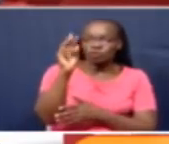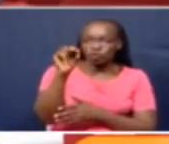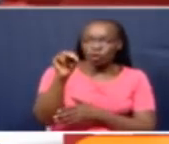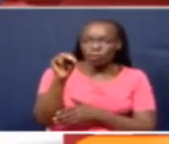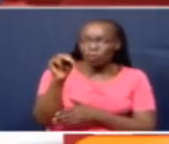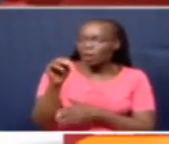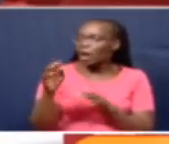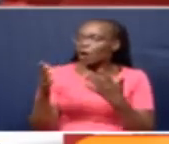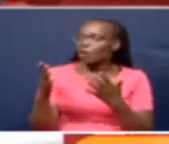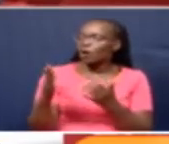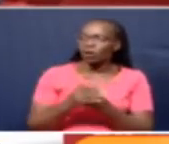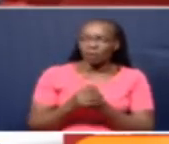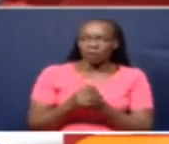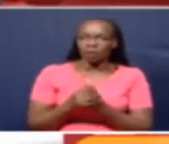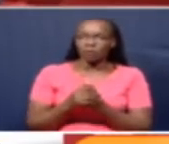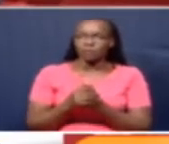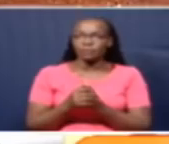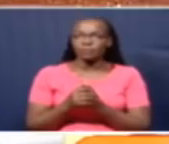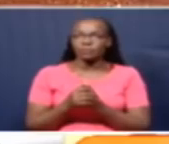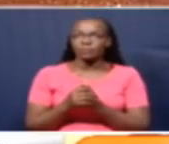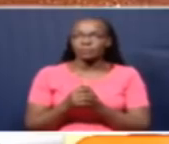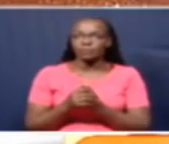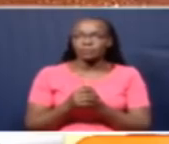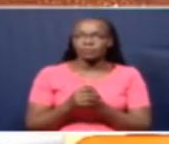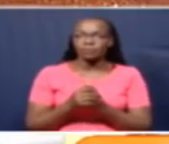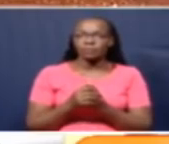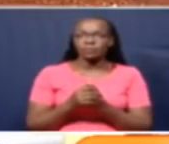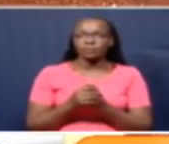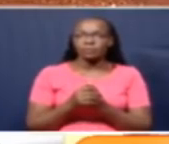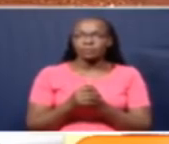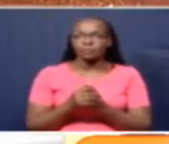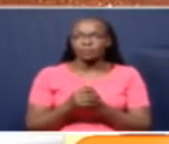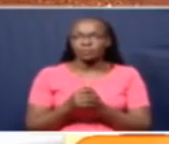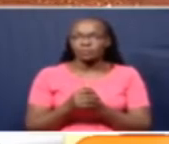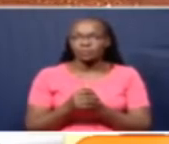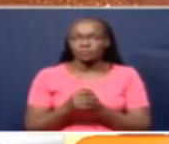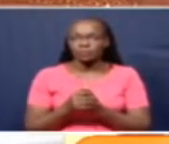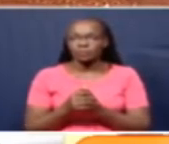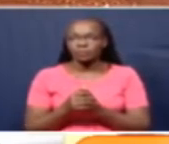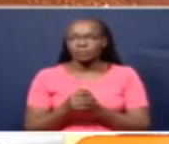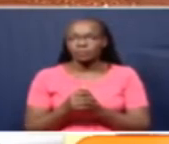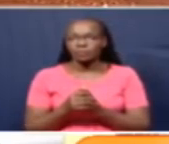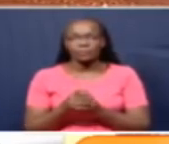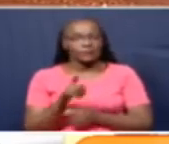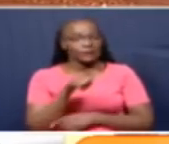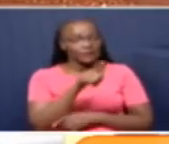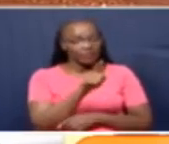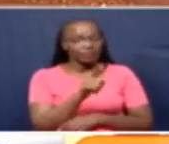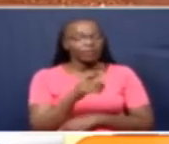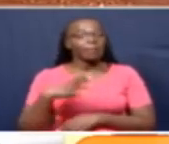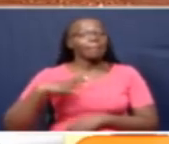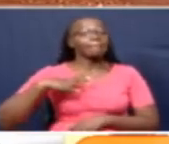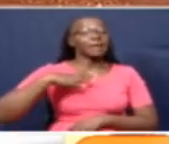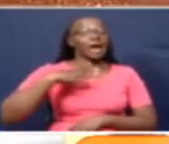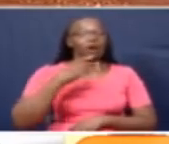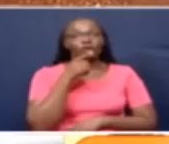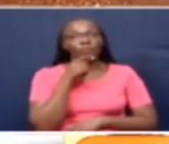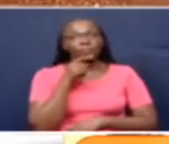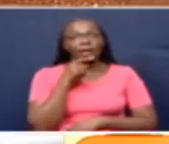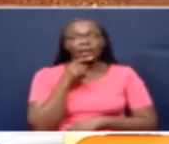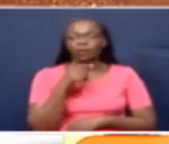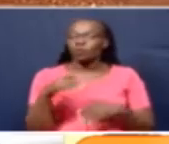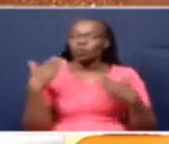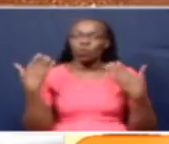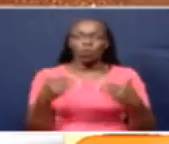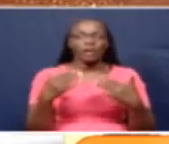I tell you. Smart. Tom would be talking to you and looking that side. I mean, he was a proud man, a lovely human